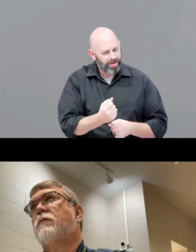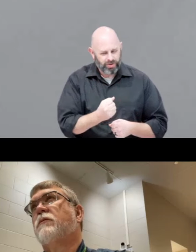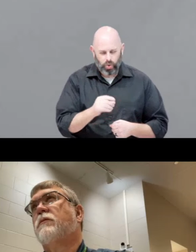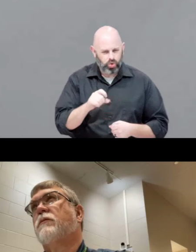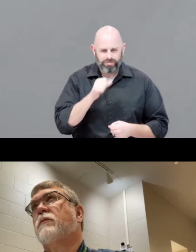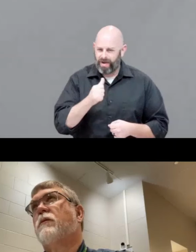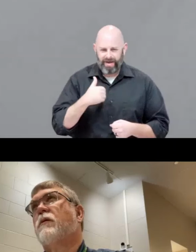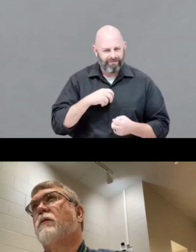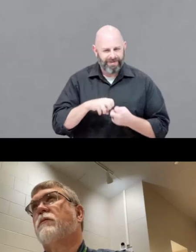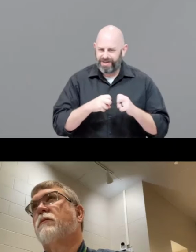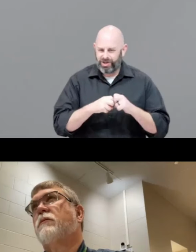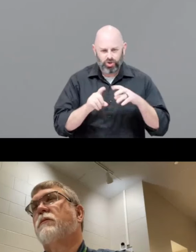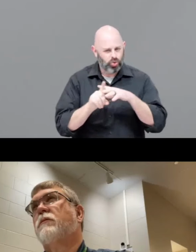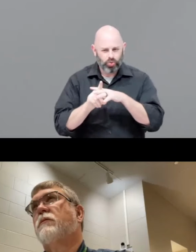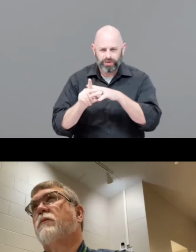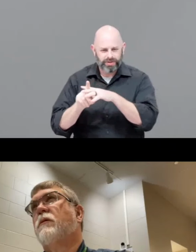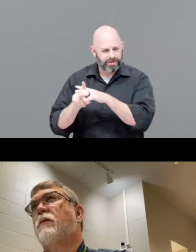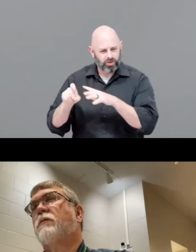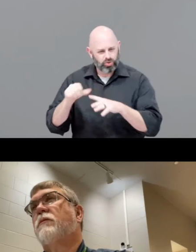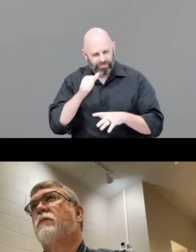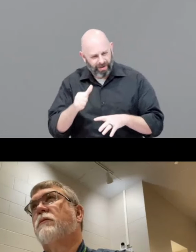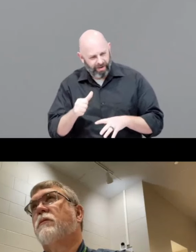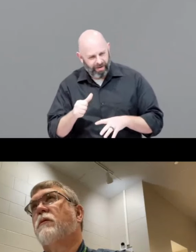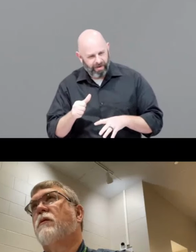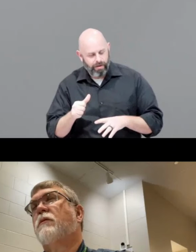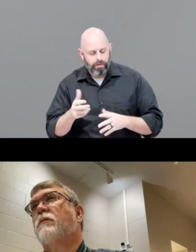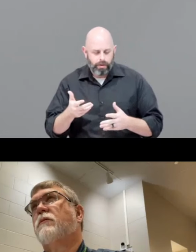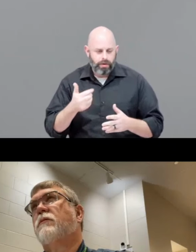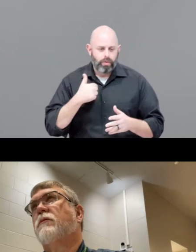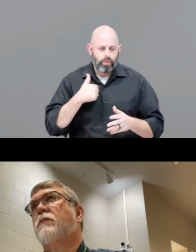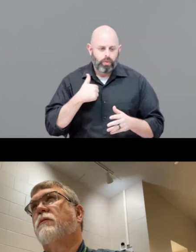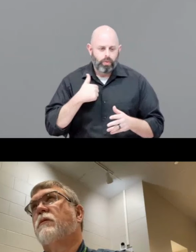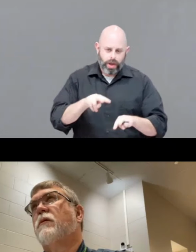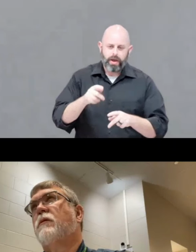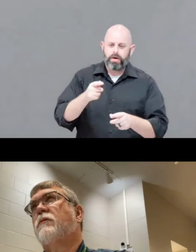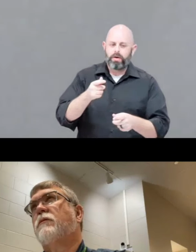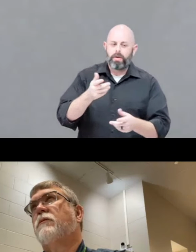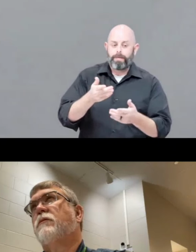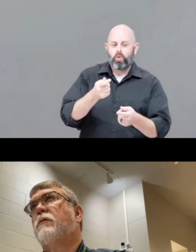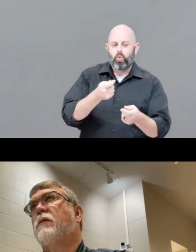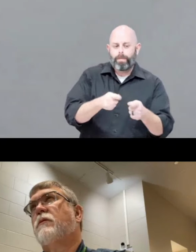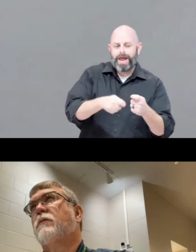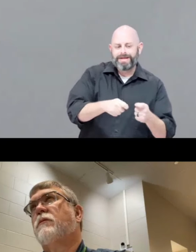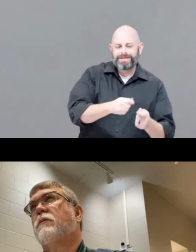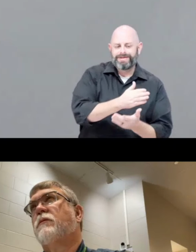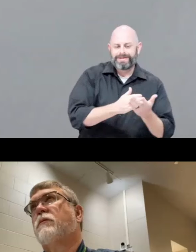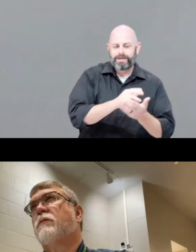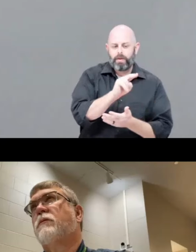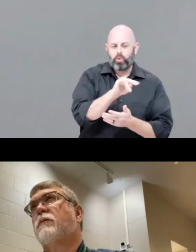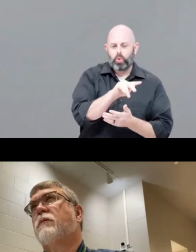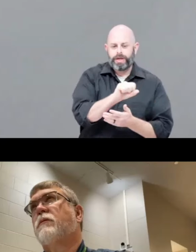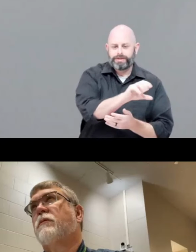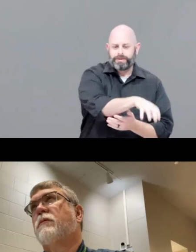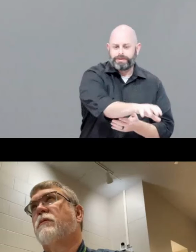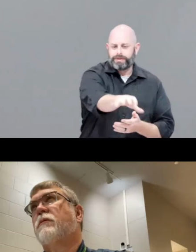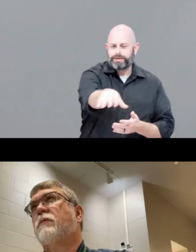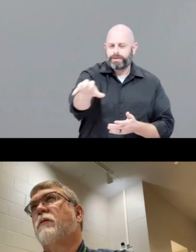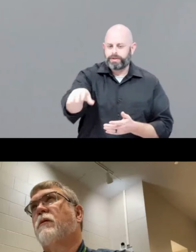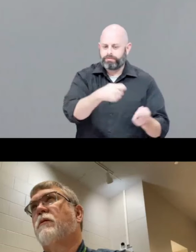shouldn't be having the issues that it's having right now. So we're looking at replacing a couple of the units.